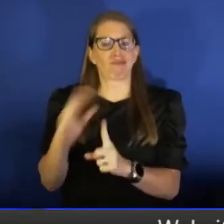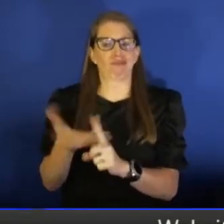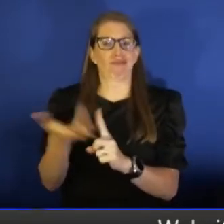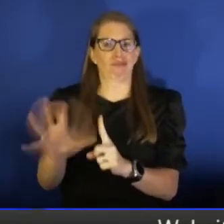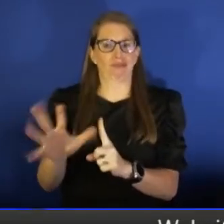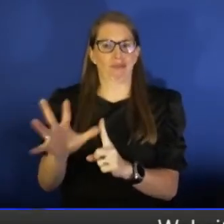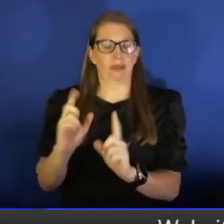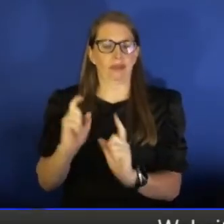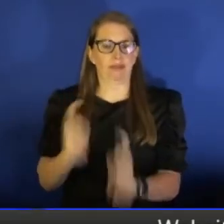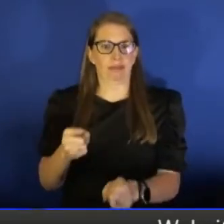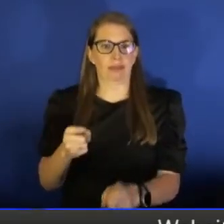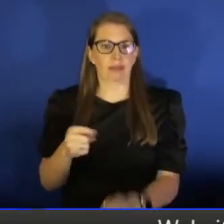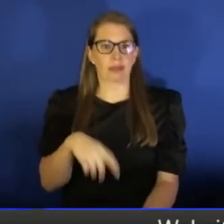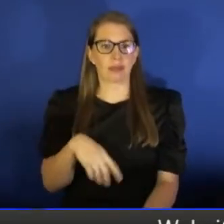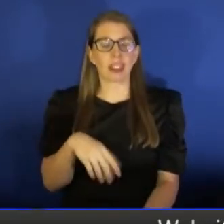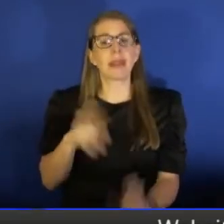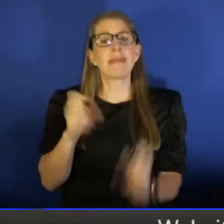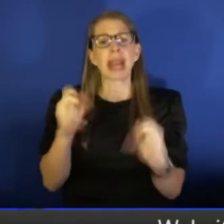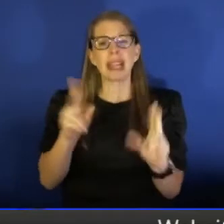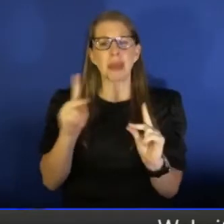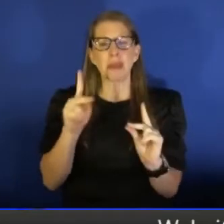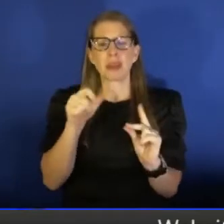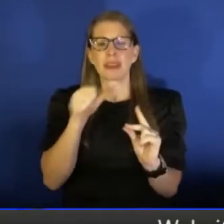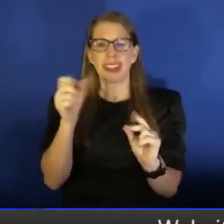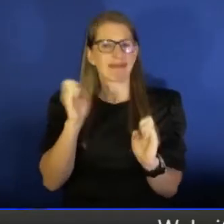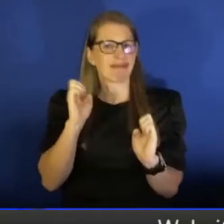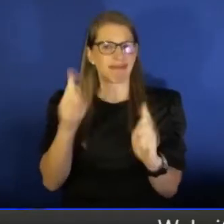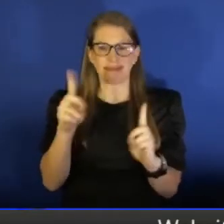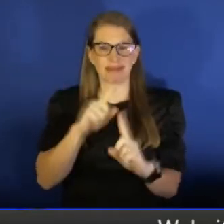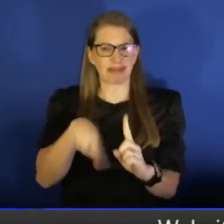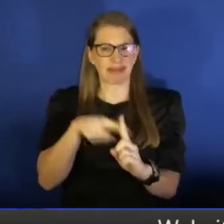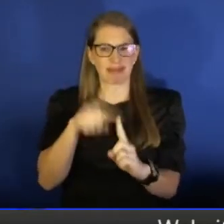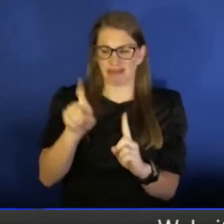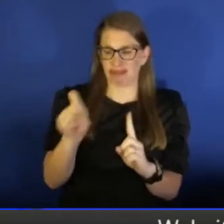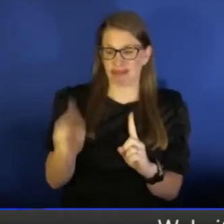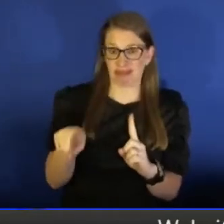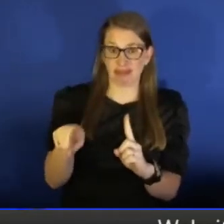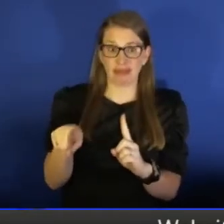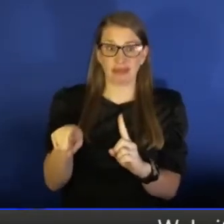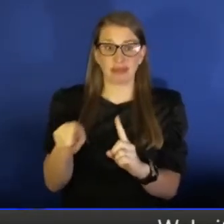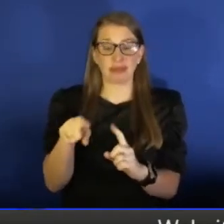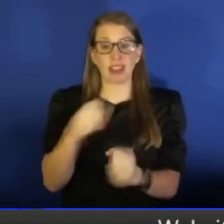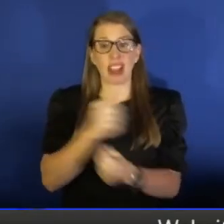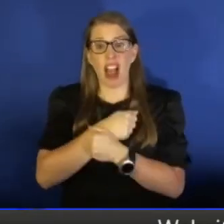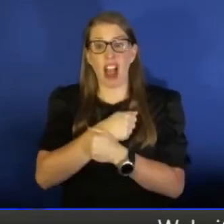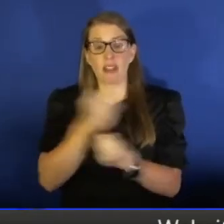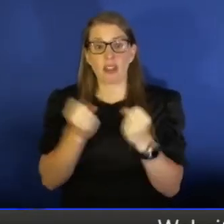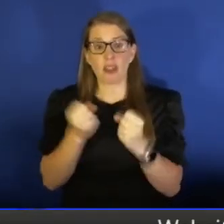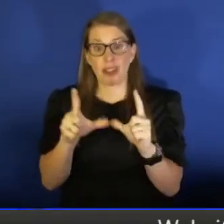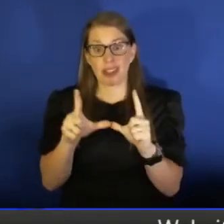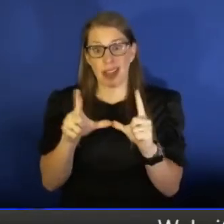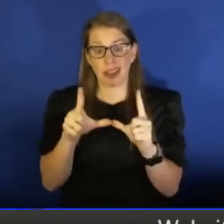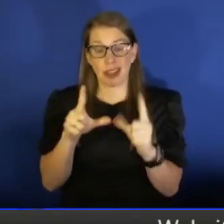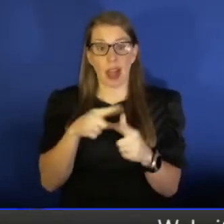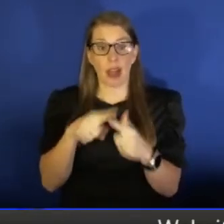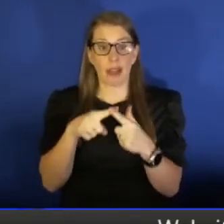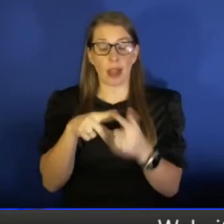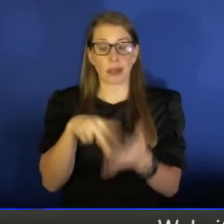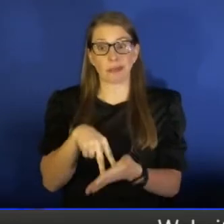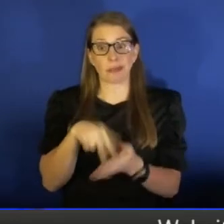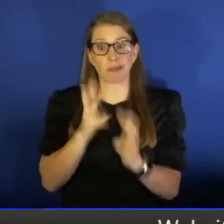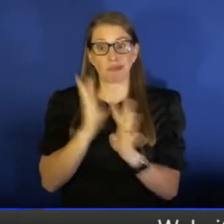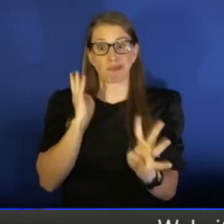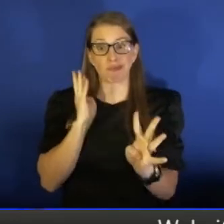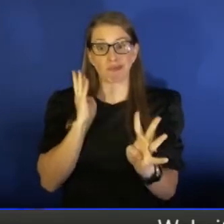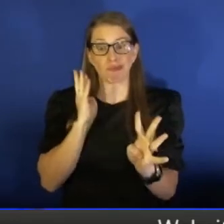not educated about the question. These students go and they have a love affair for their driver's license. Then they're standing there at the age of